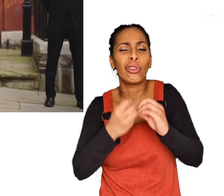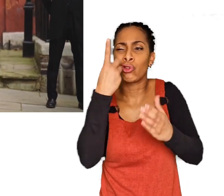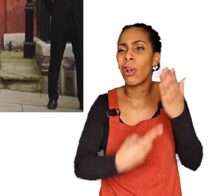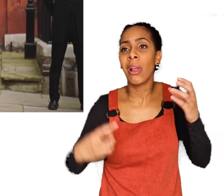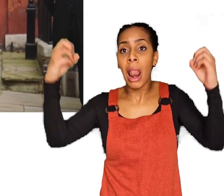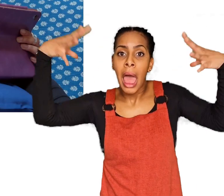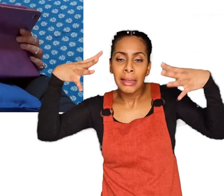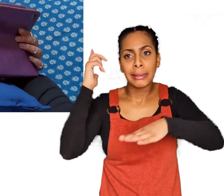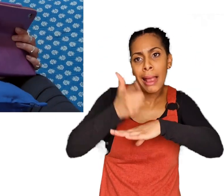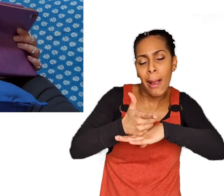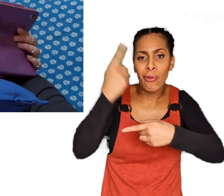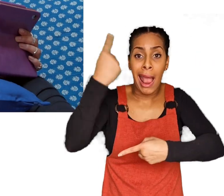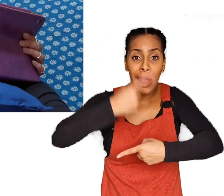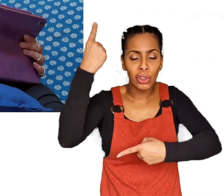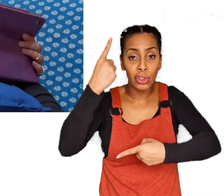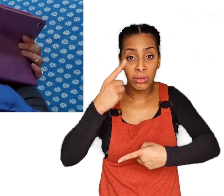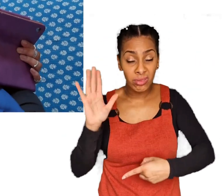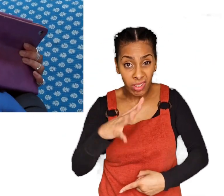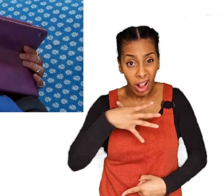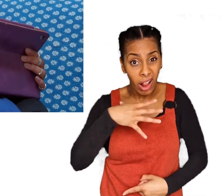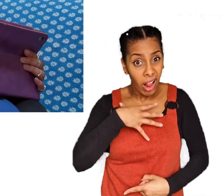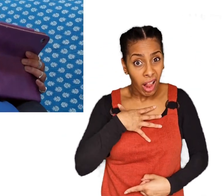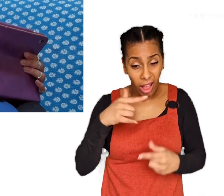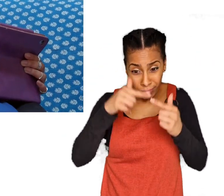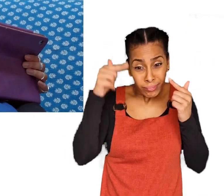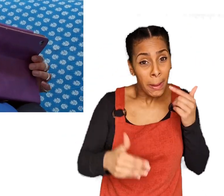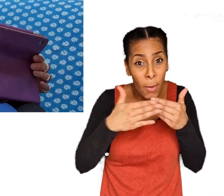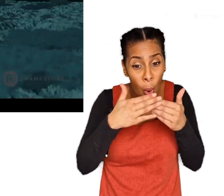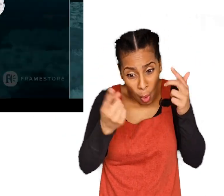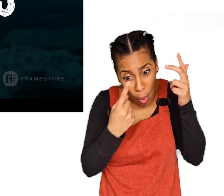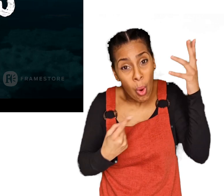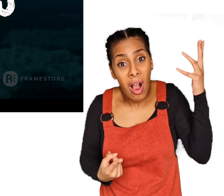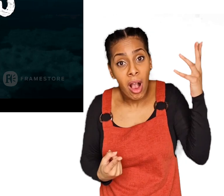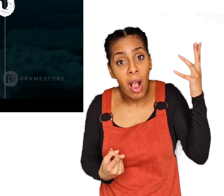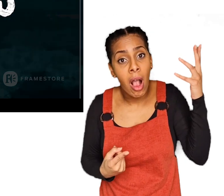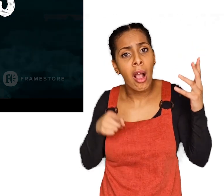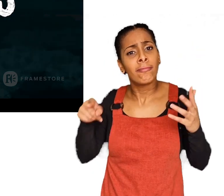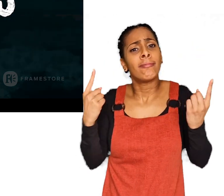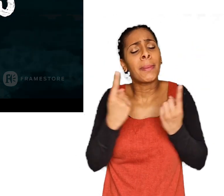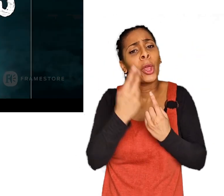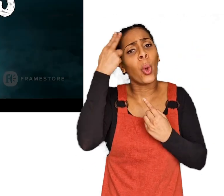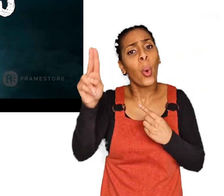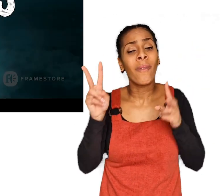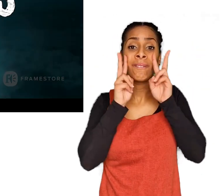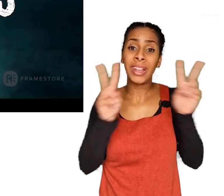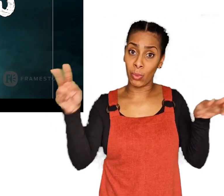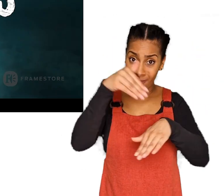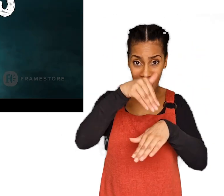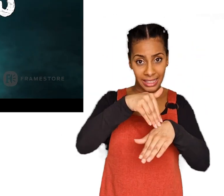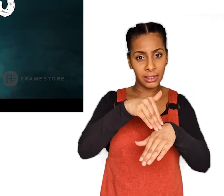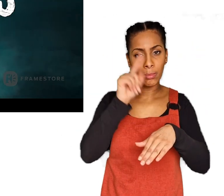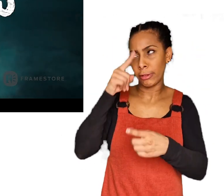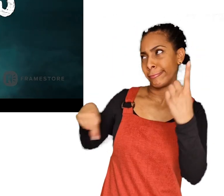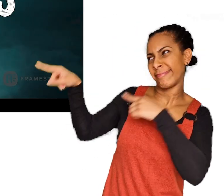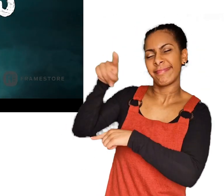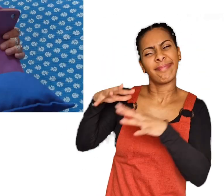camera, action, but apparently it's so much more than that. I learned it's called visual effects, but people in the business